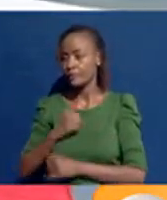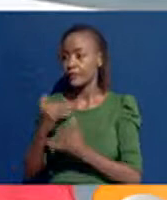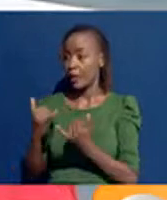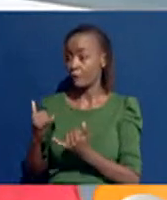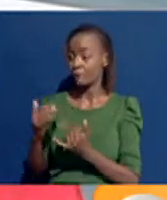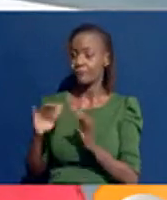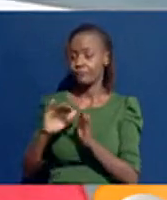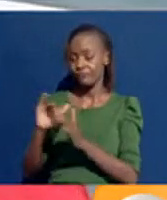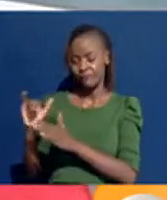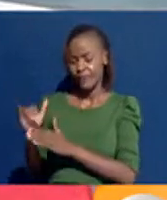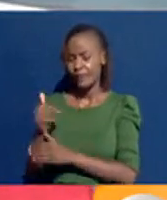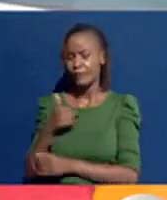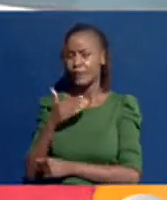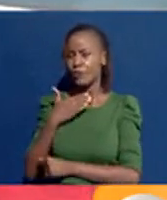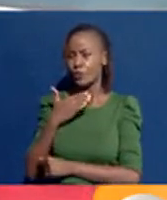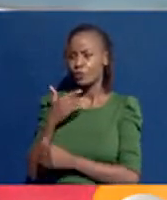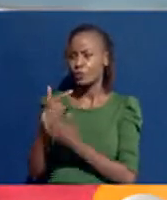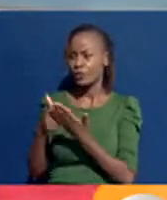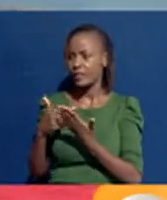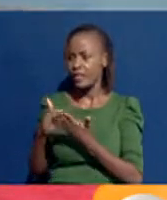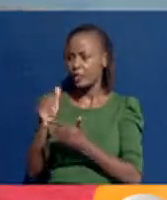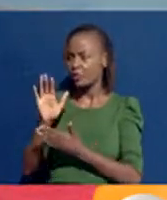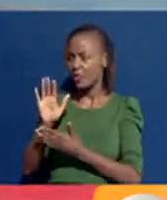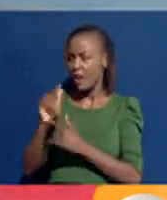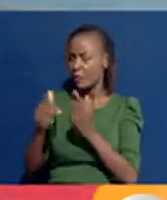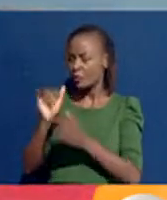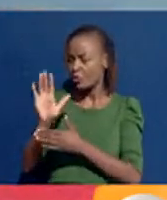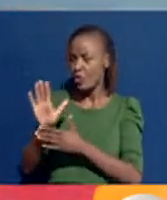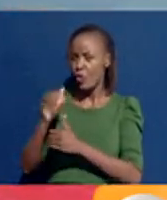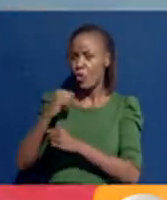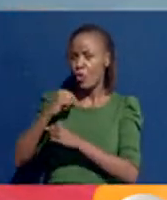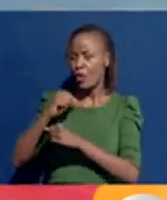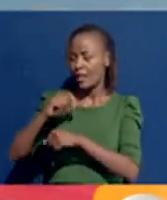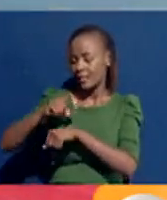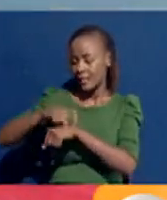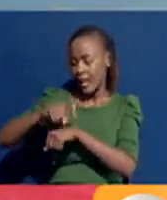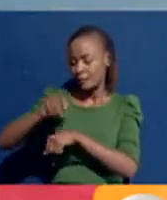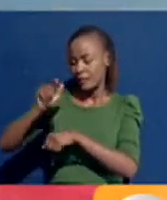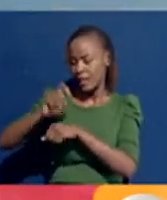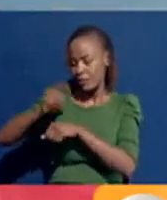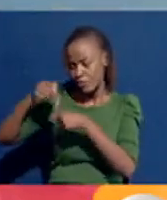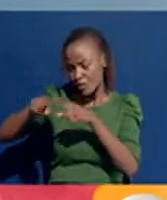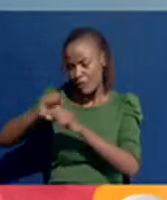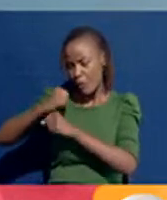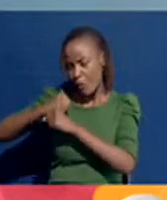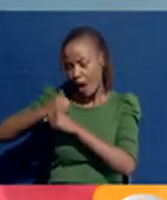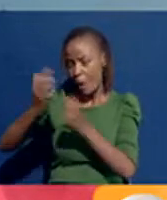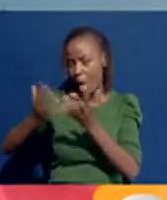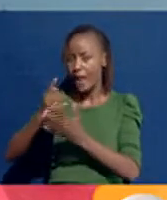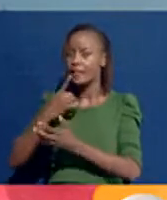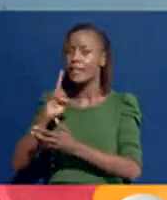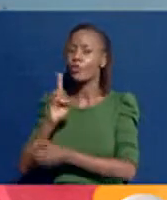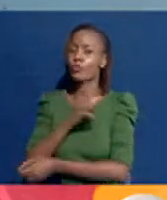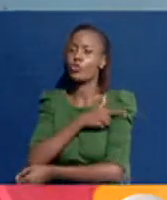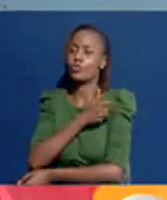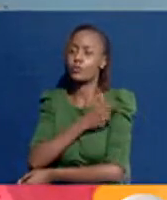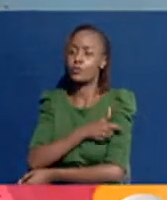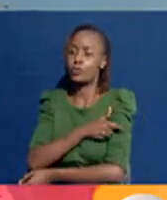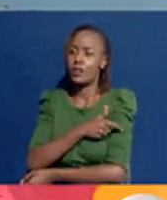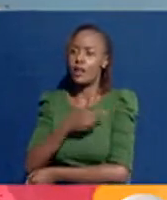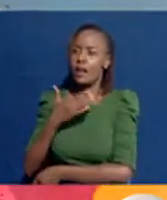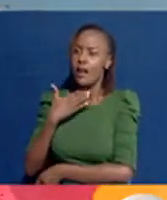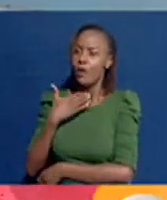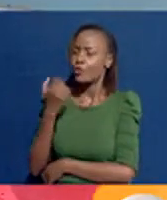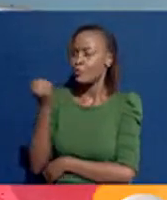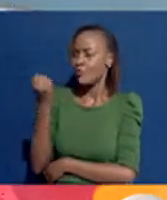talk about your time at Nairobi Hospital now here on Power Talk. And I'd like to get, you know,